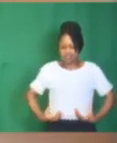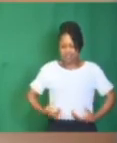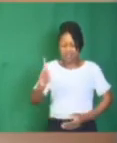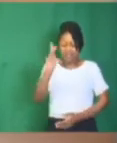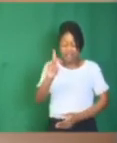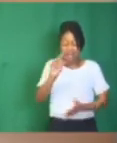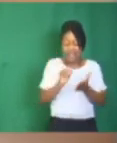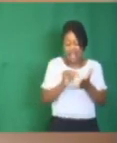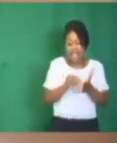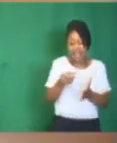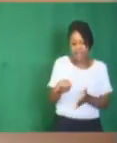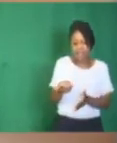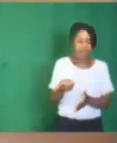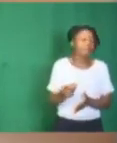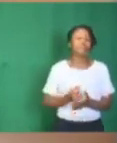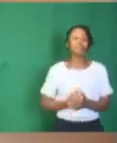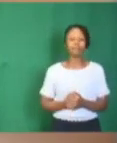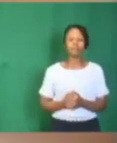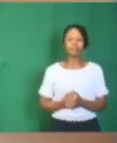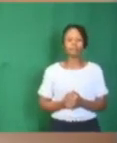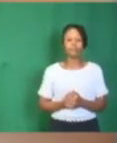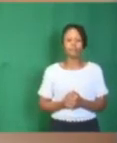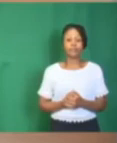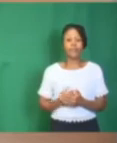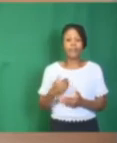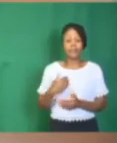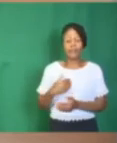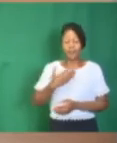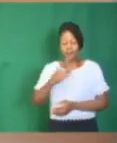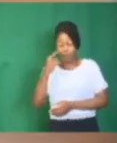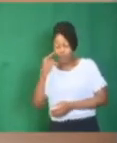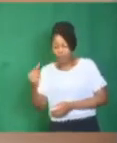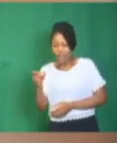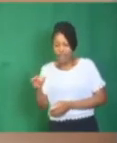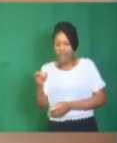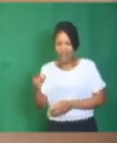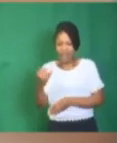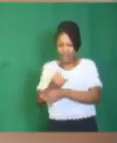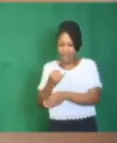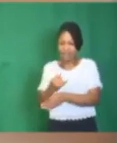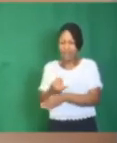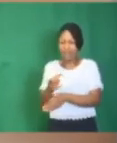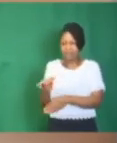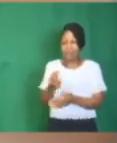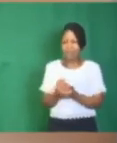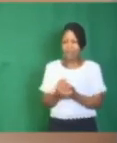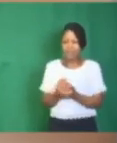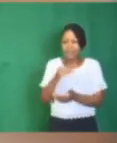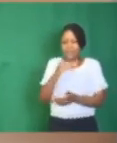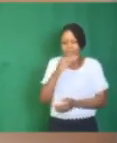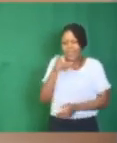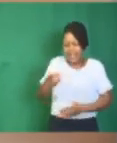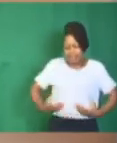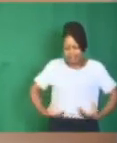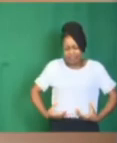organs. I am sure that is going to appear to you very soon. Now kidneys are responsible for taking